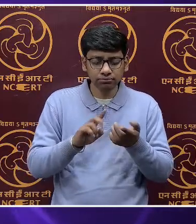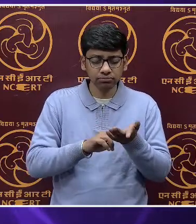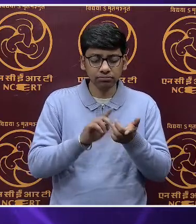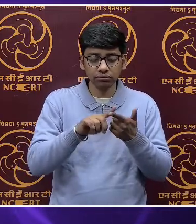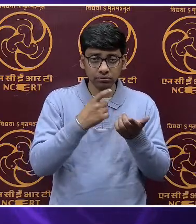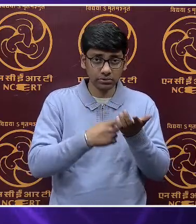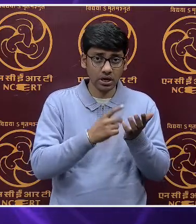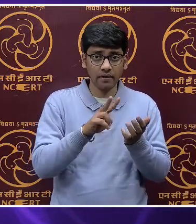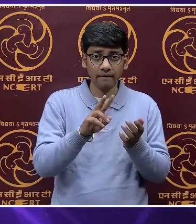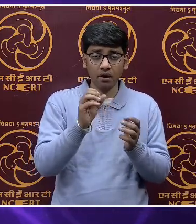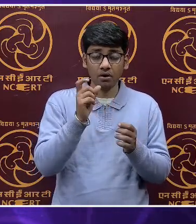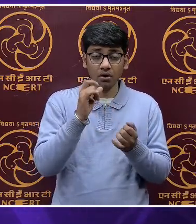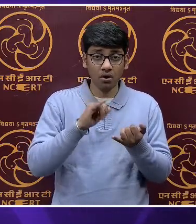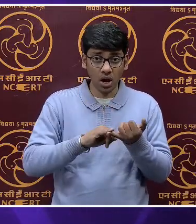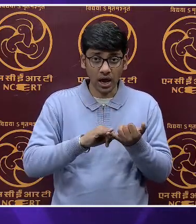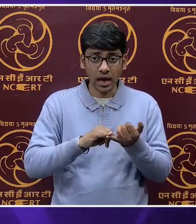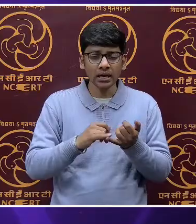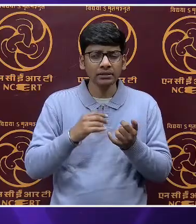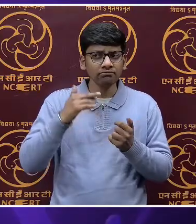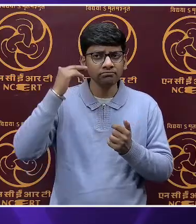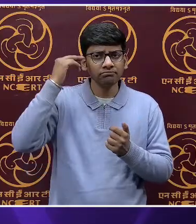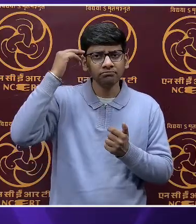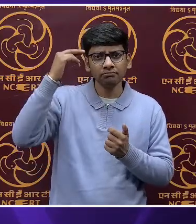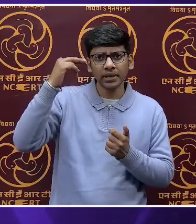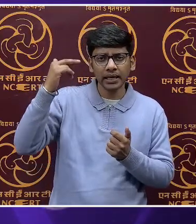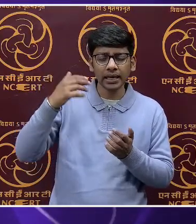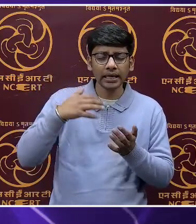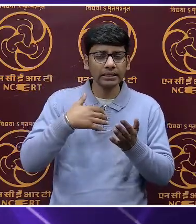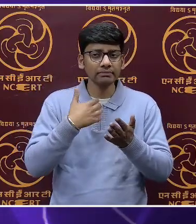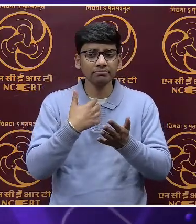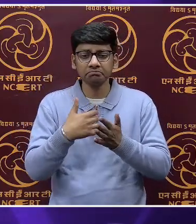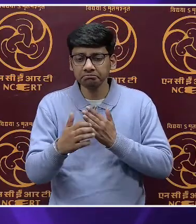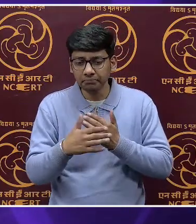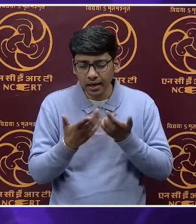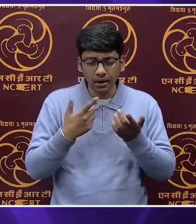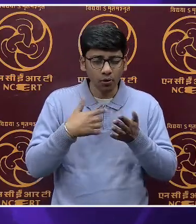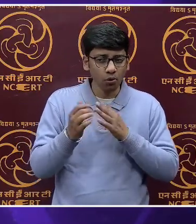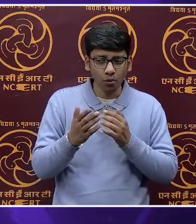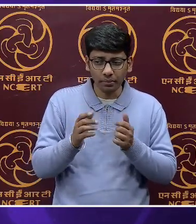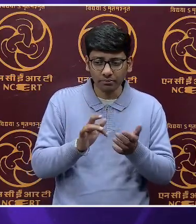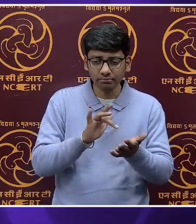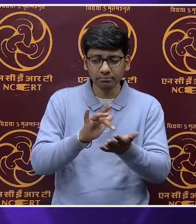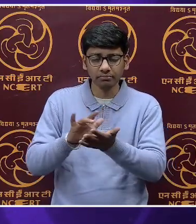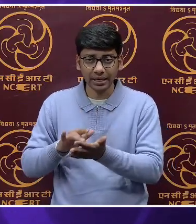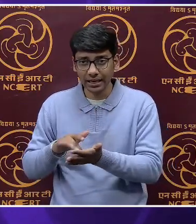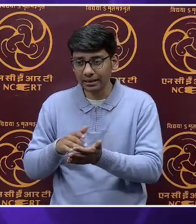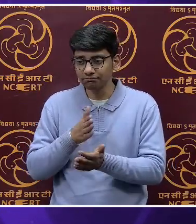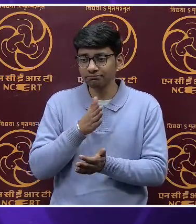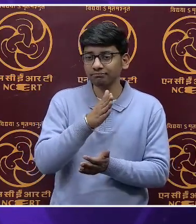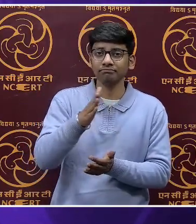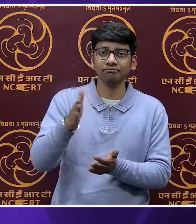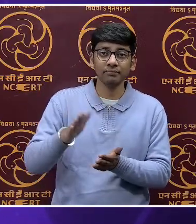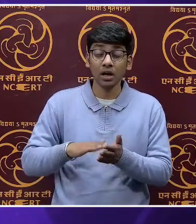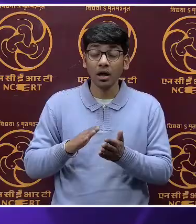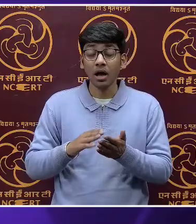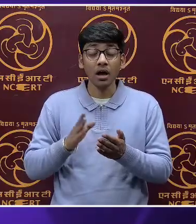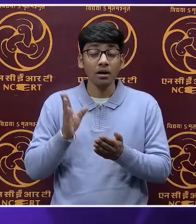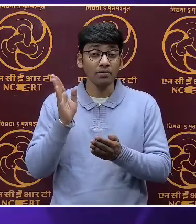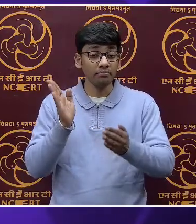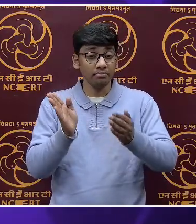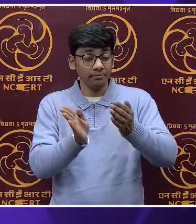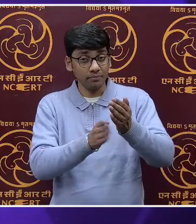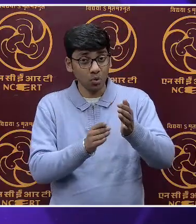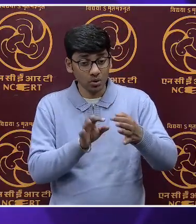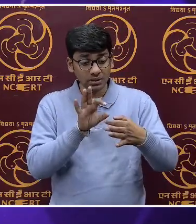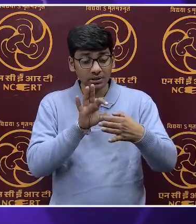that she has to prove herself at every point. Yeah. She is entering at such a stage where music is connected to listening and